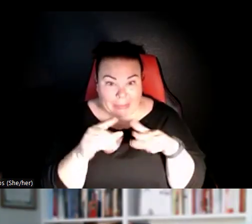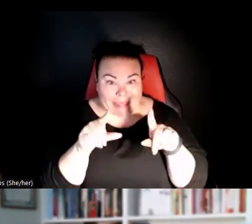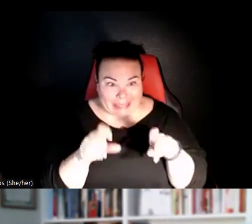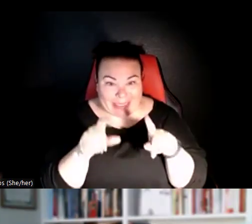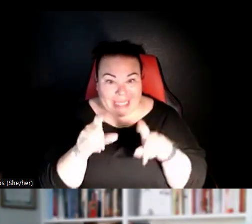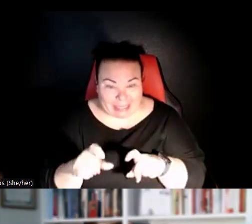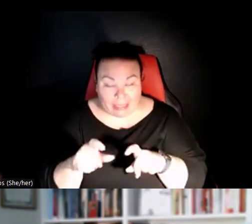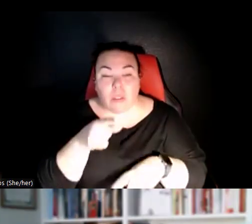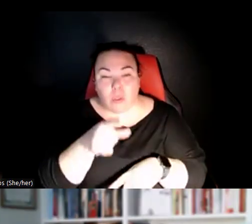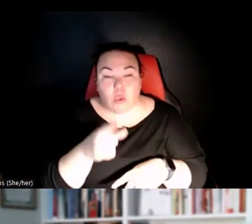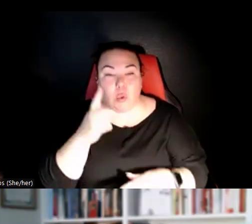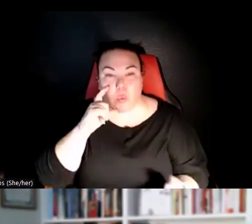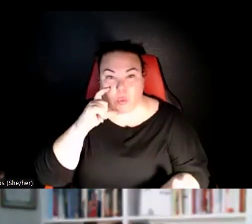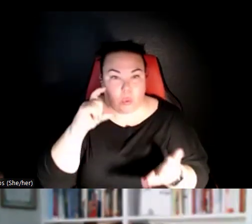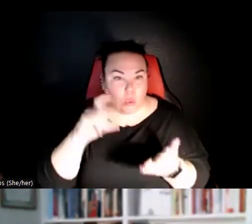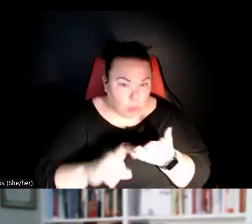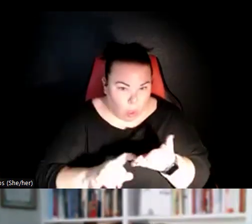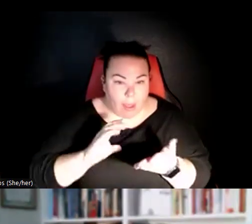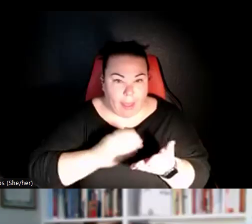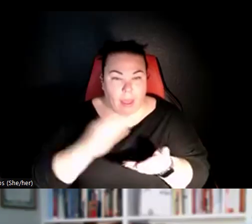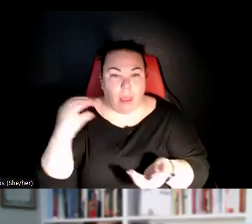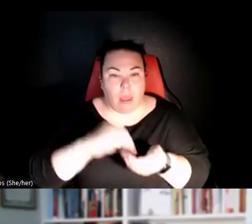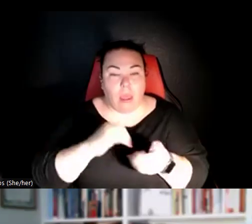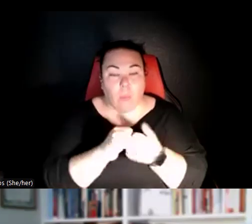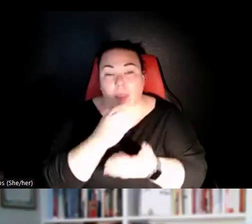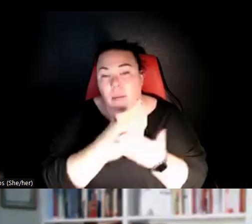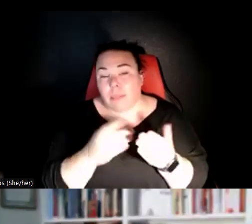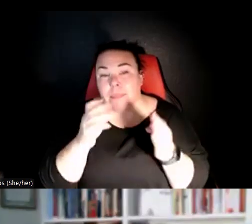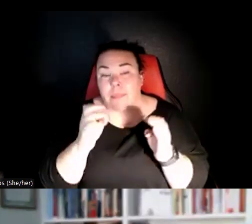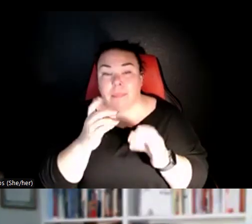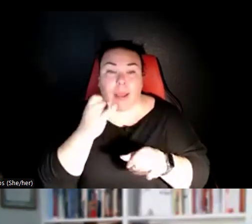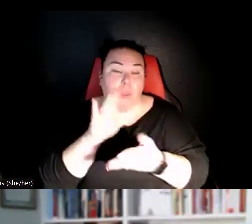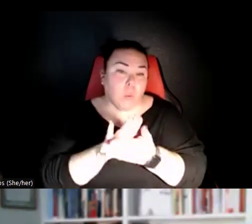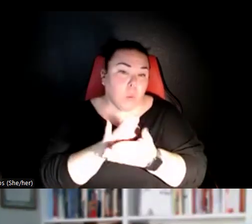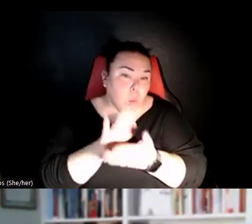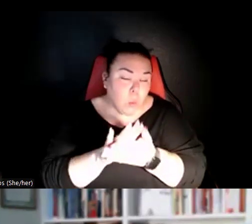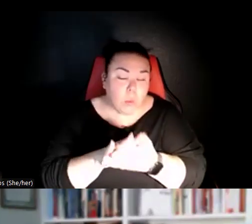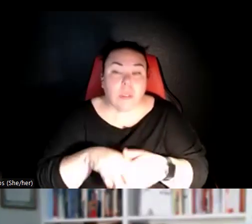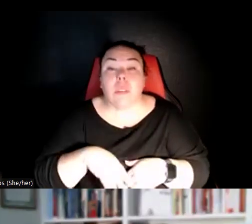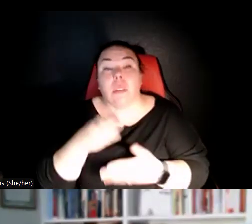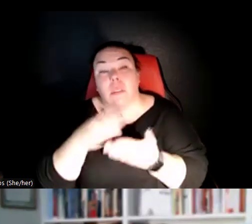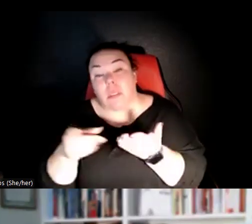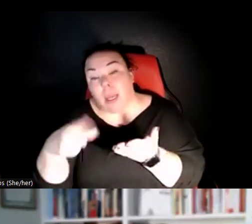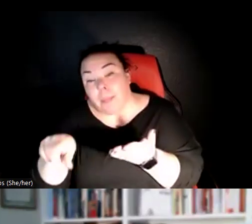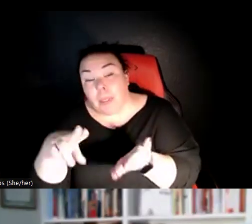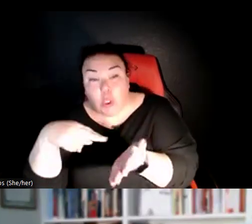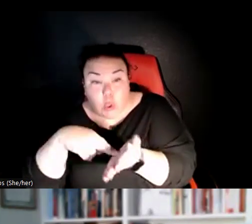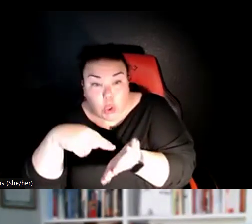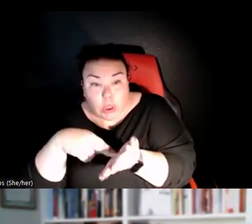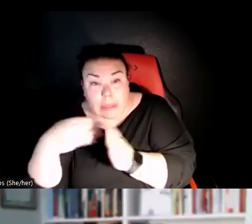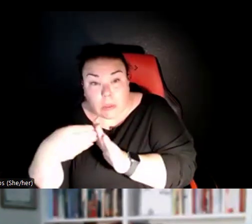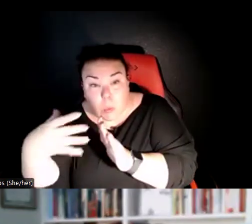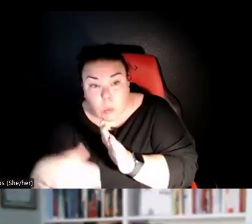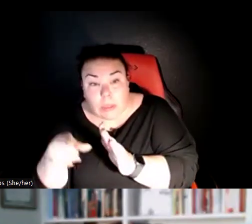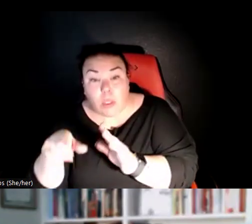our partnership with some of the educational institutions, some nursing students, that we were able to develop a health